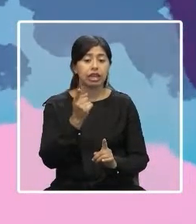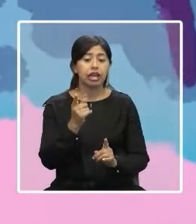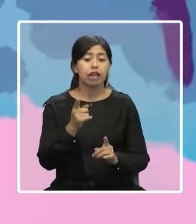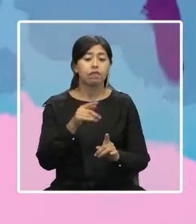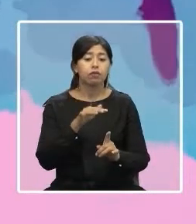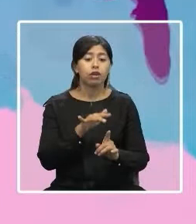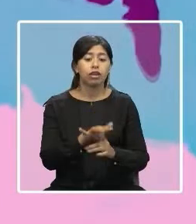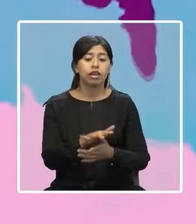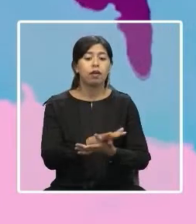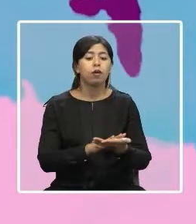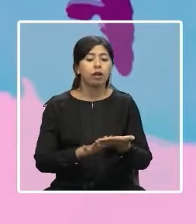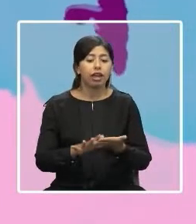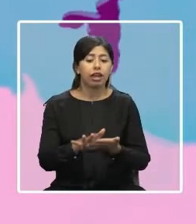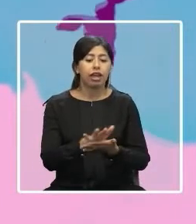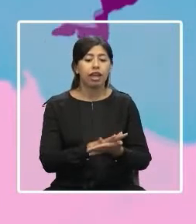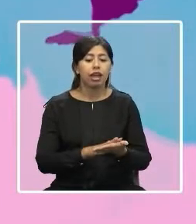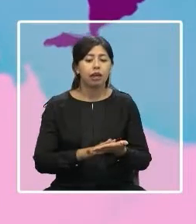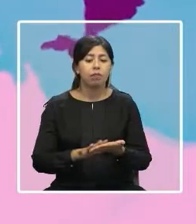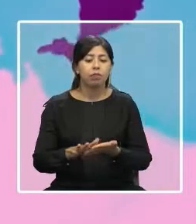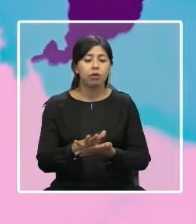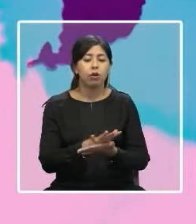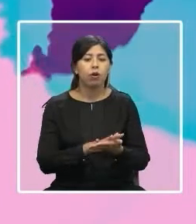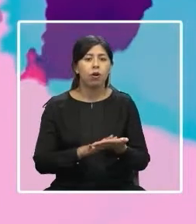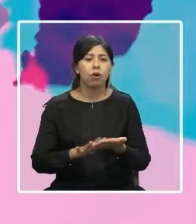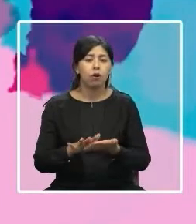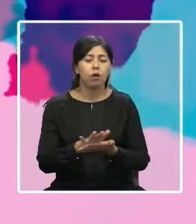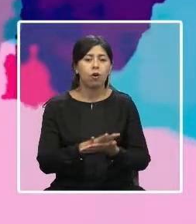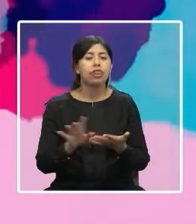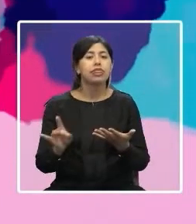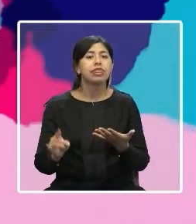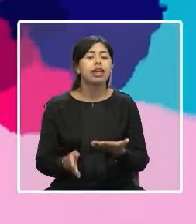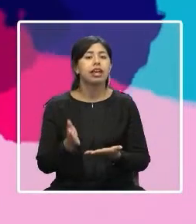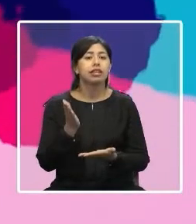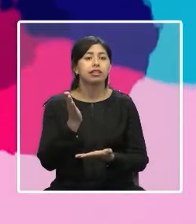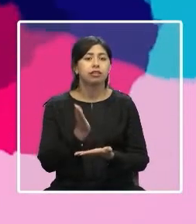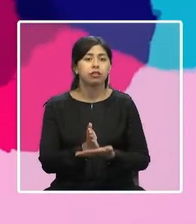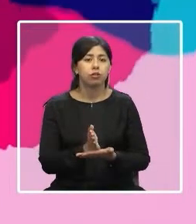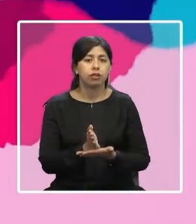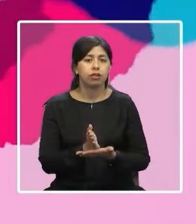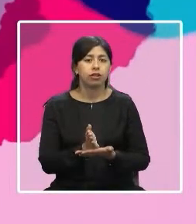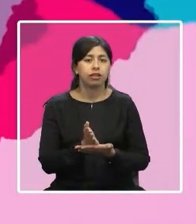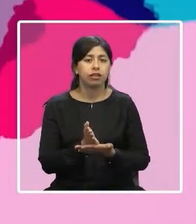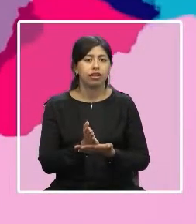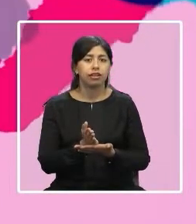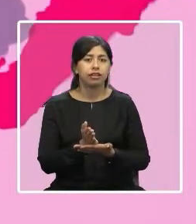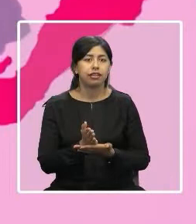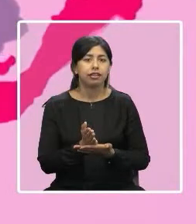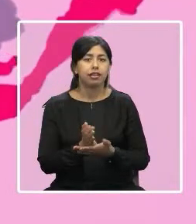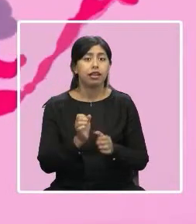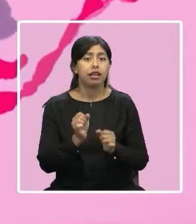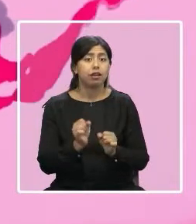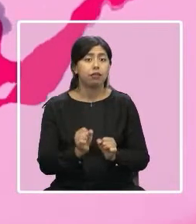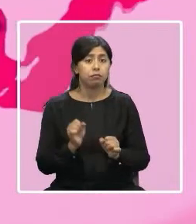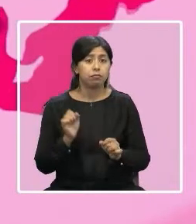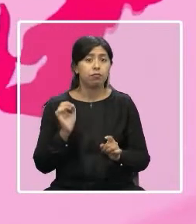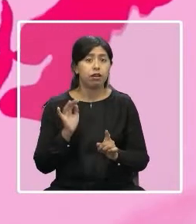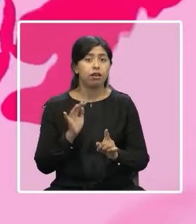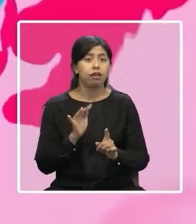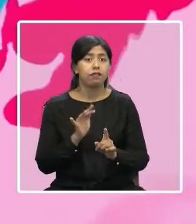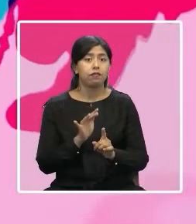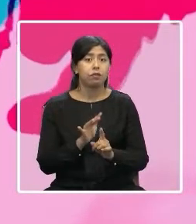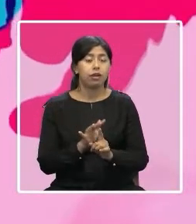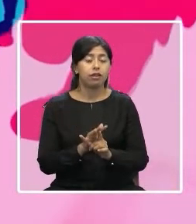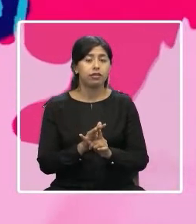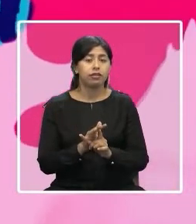be influenced in a positive, predictable, non-coercive way by making small changes to the architecture